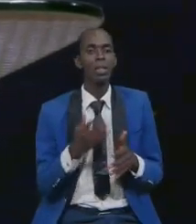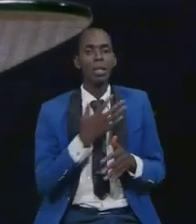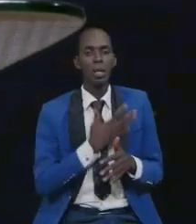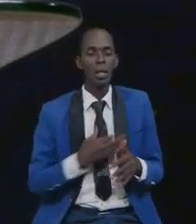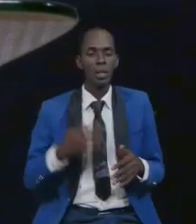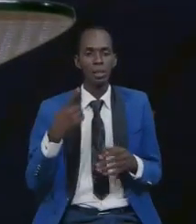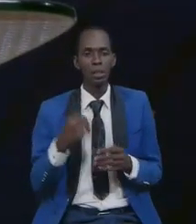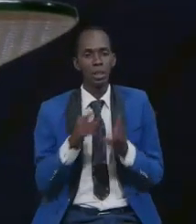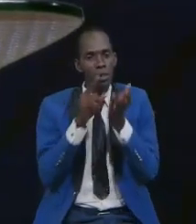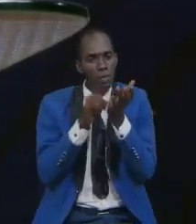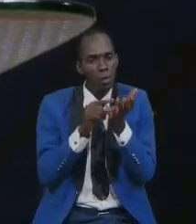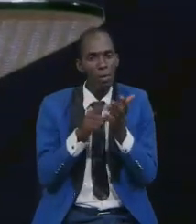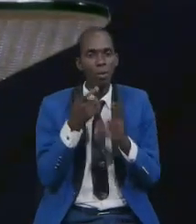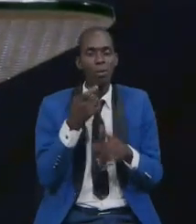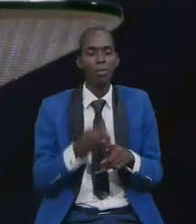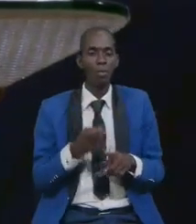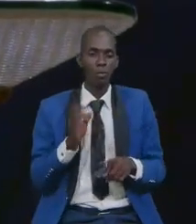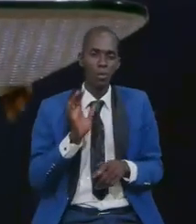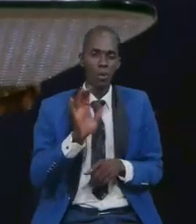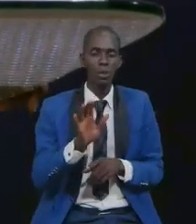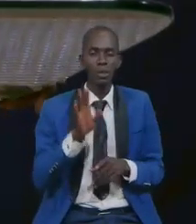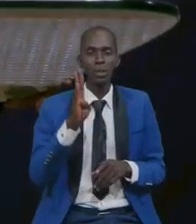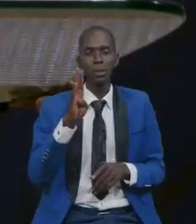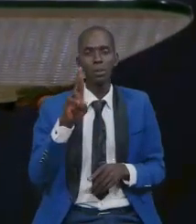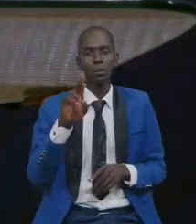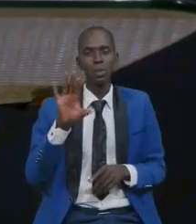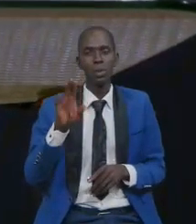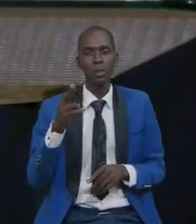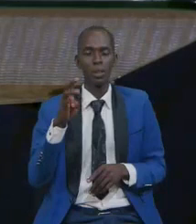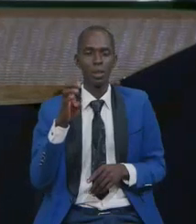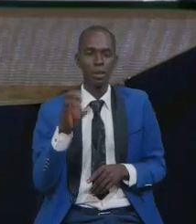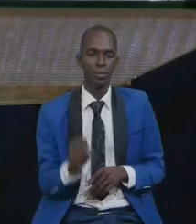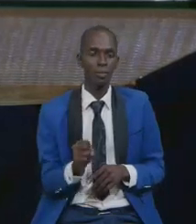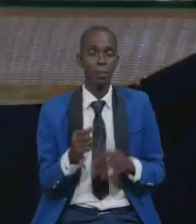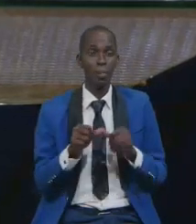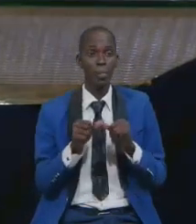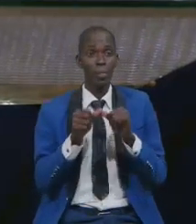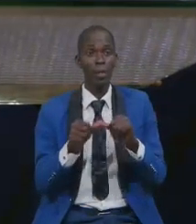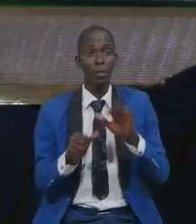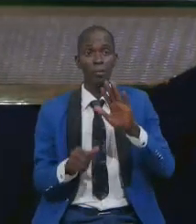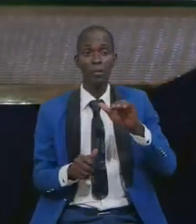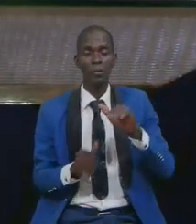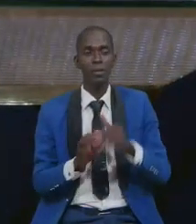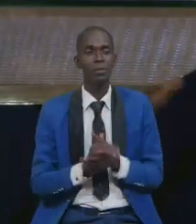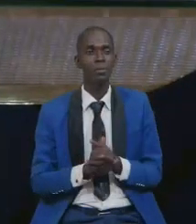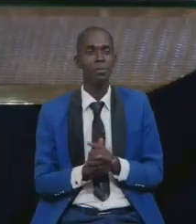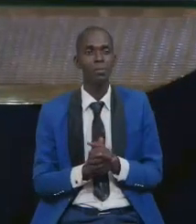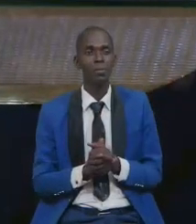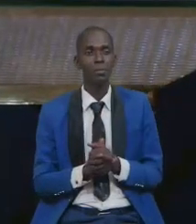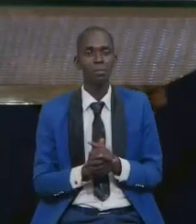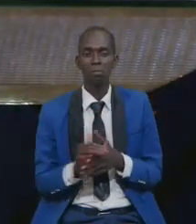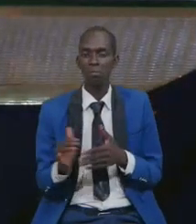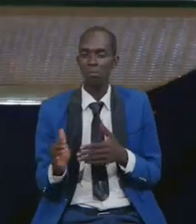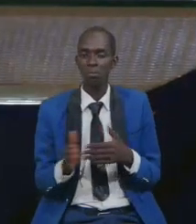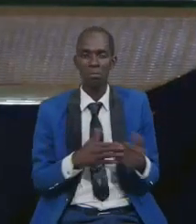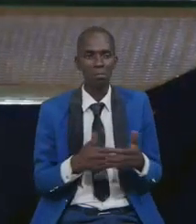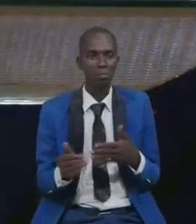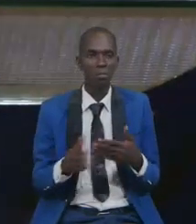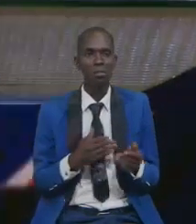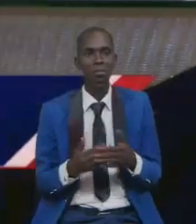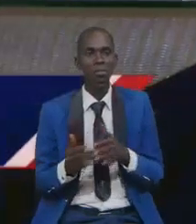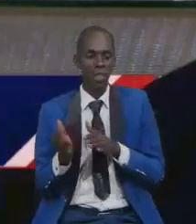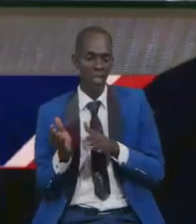fowls from its branches. And then in verse 15, it says,